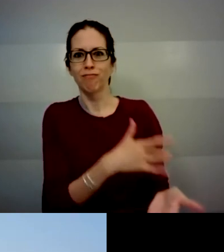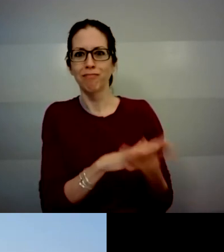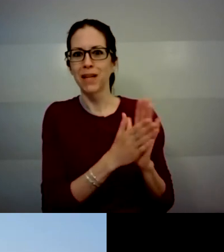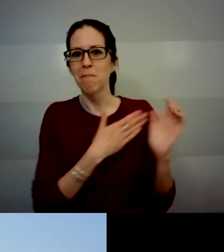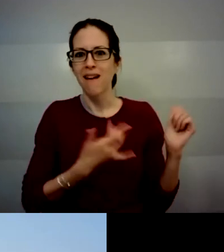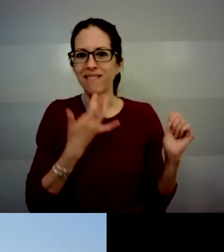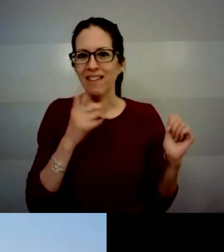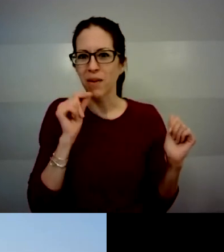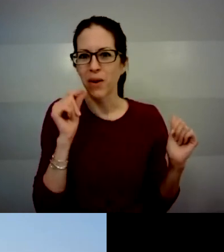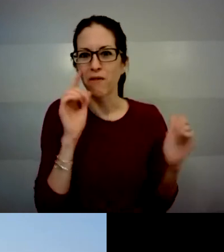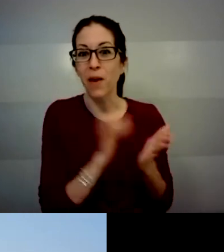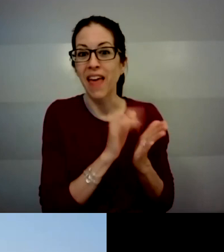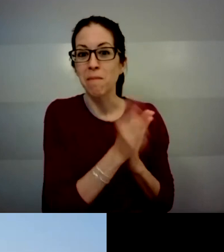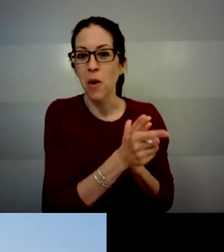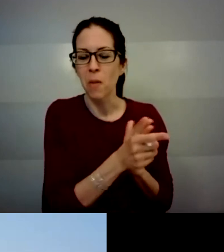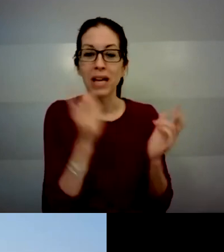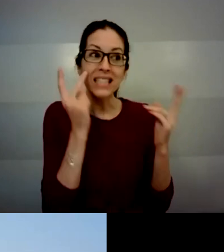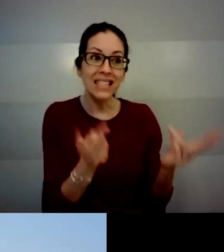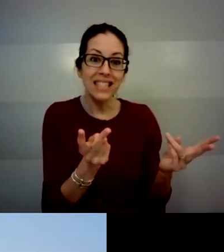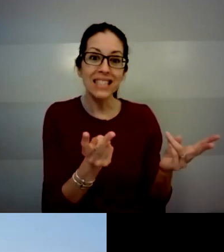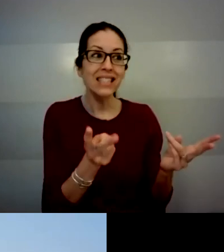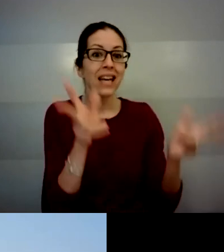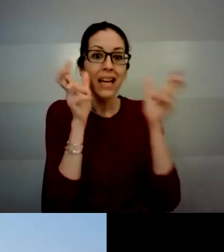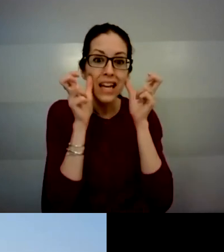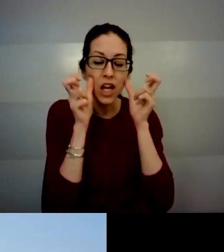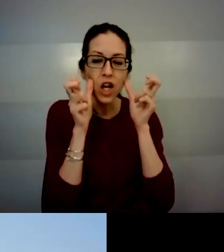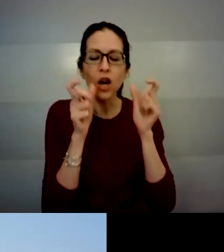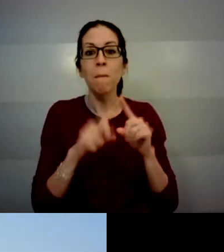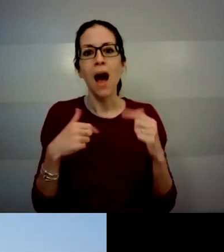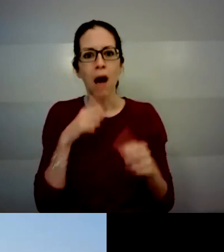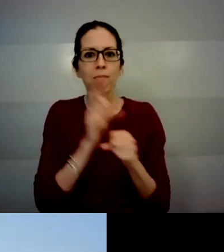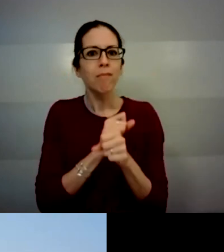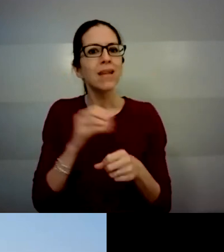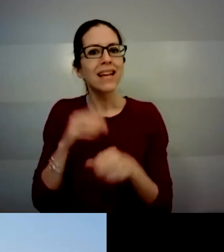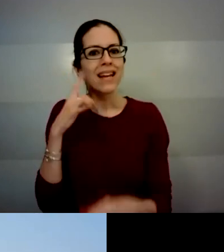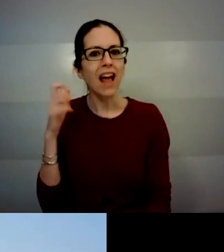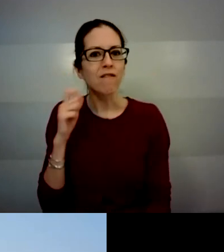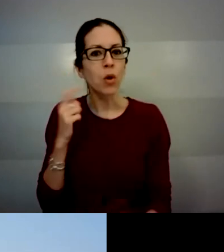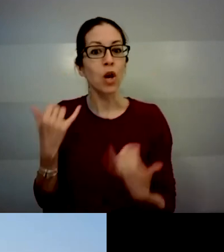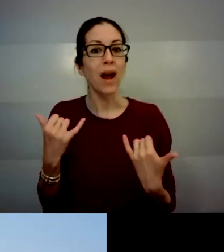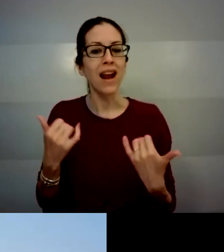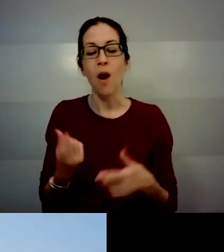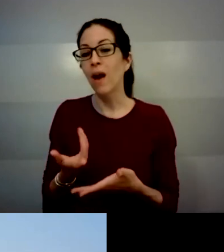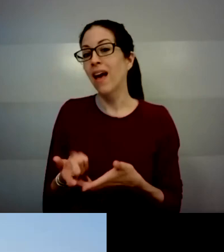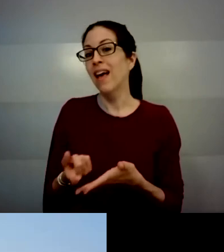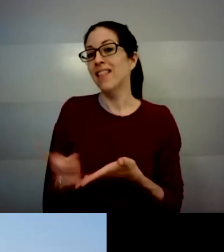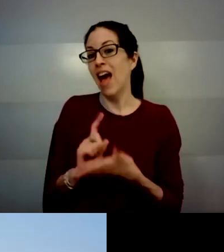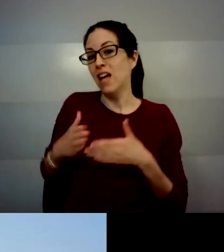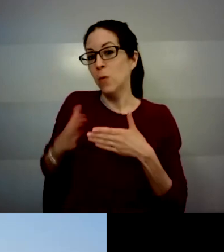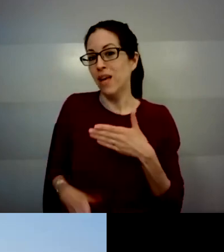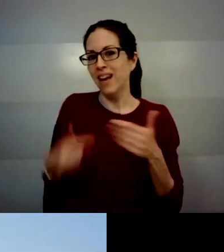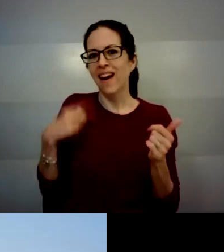call, you get to see all of its different feathers. But I'm actually in California right now. And last weekend I saw